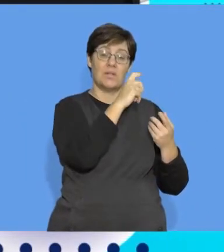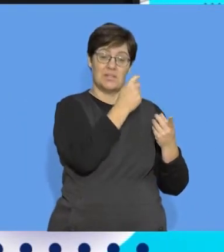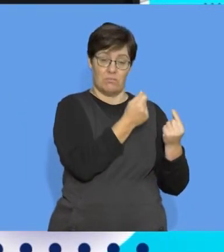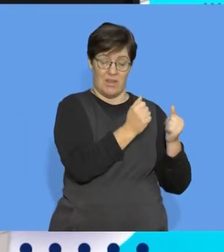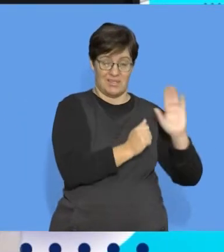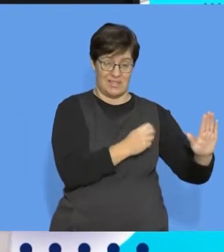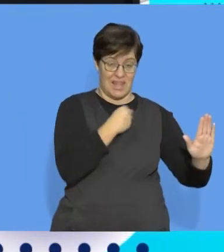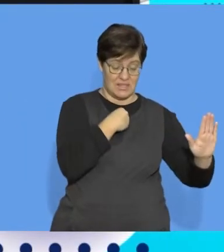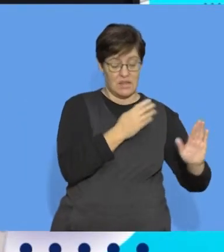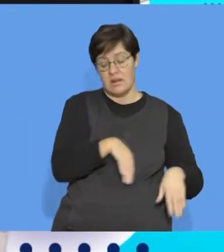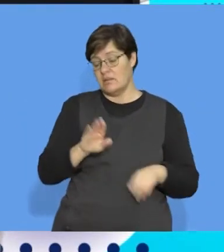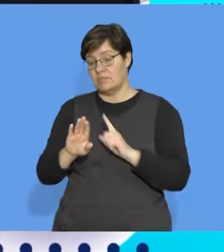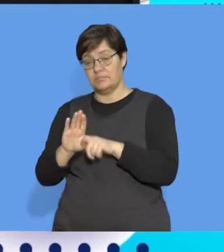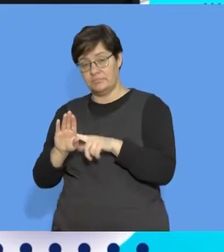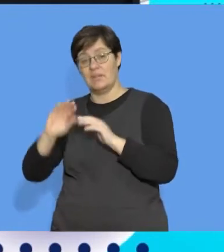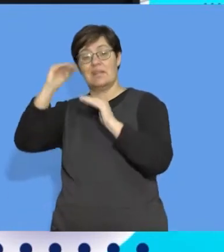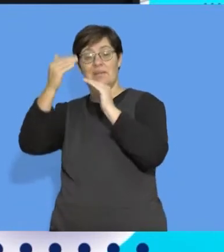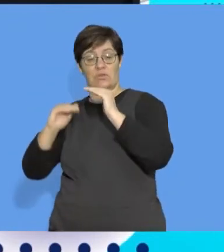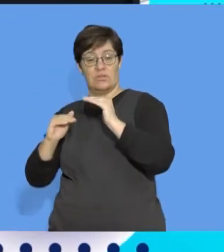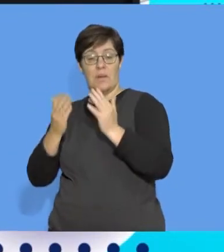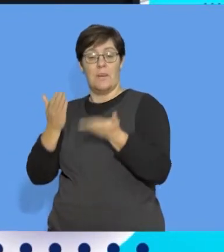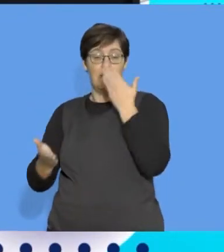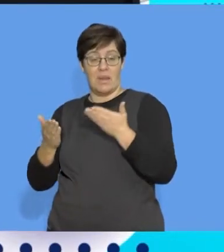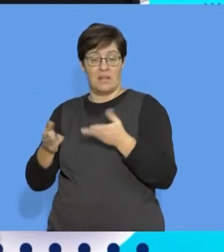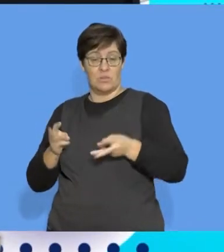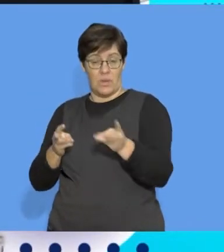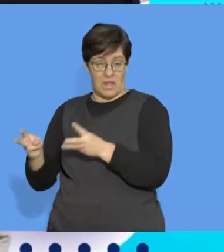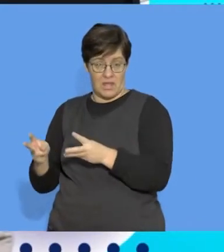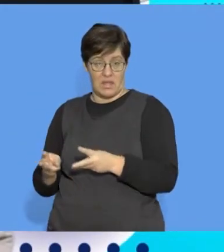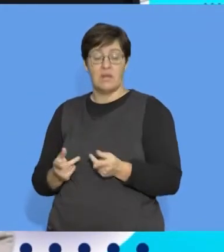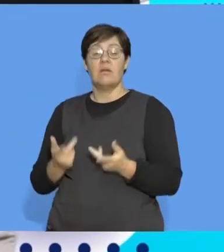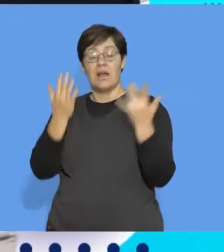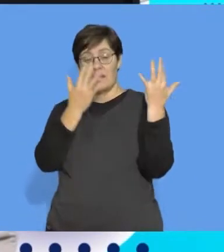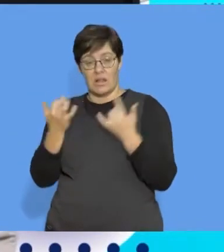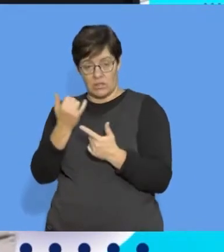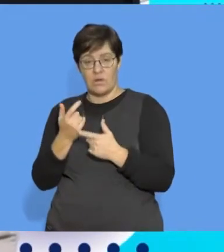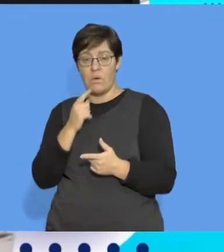of an asset, and the second one is your diminishing balance method, where you calculate your